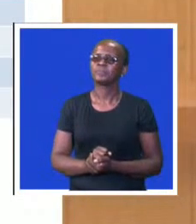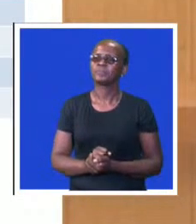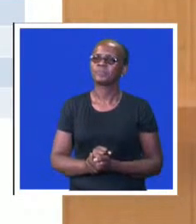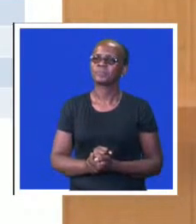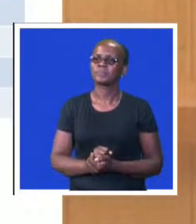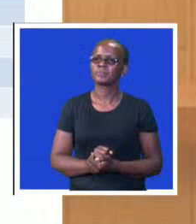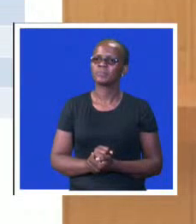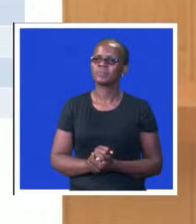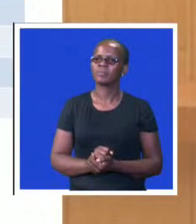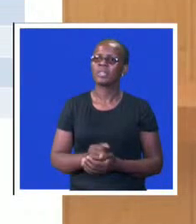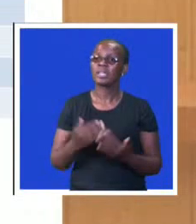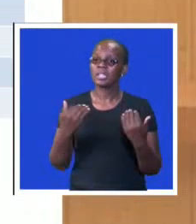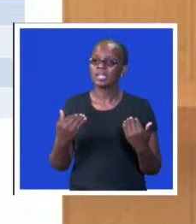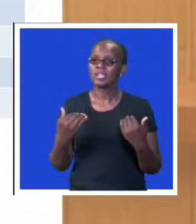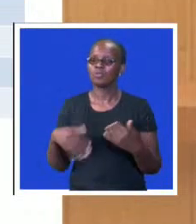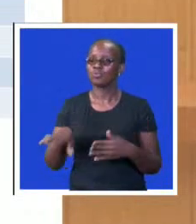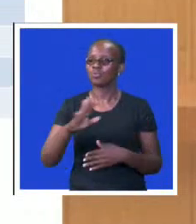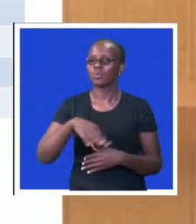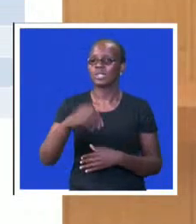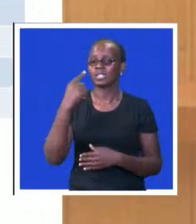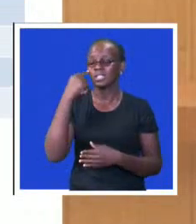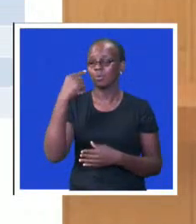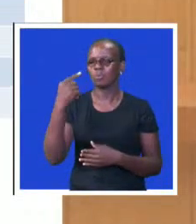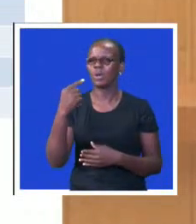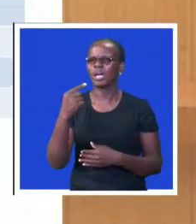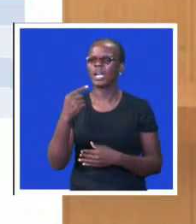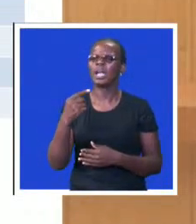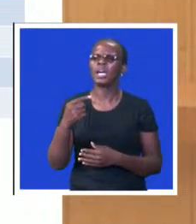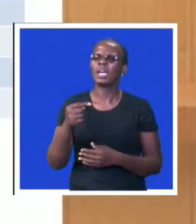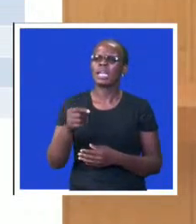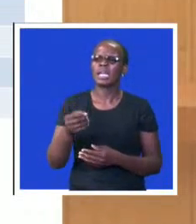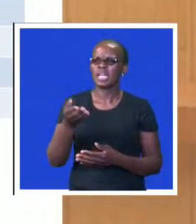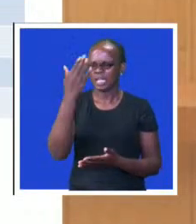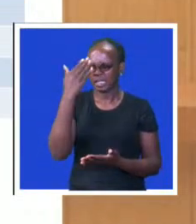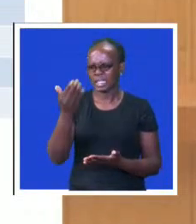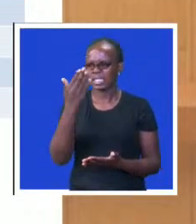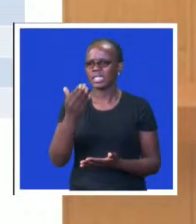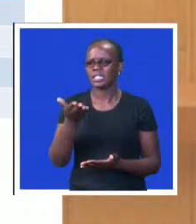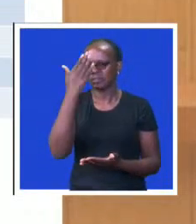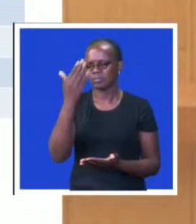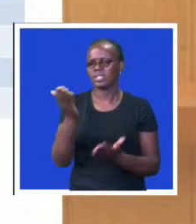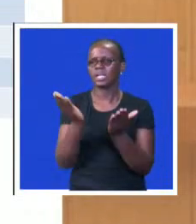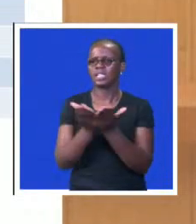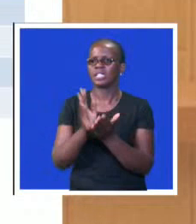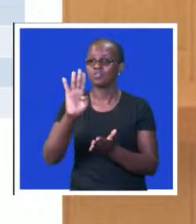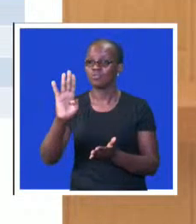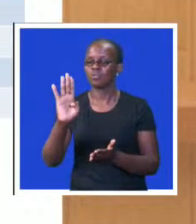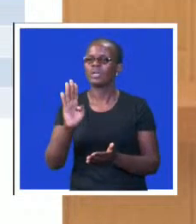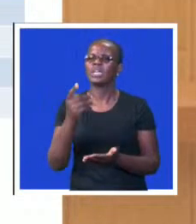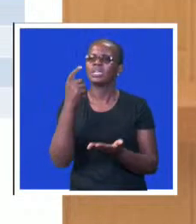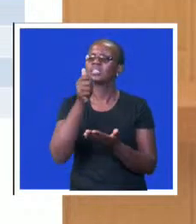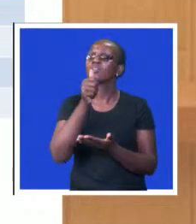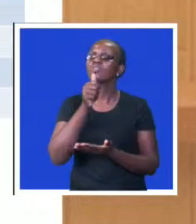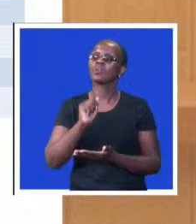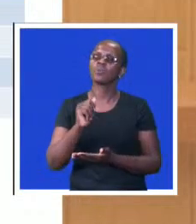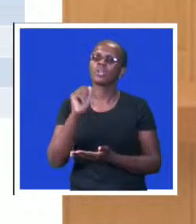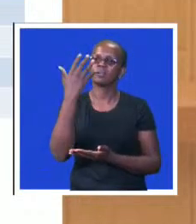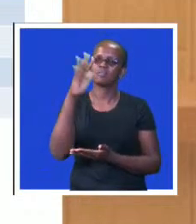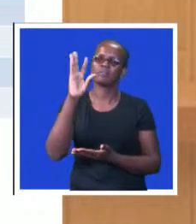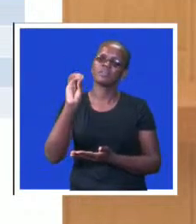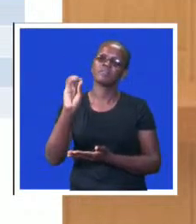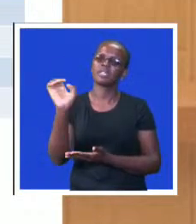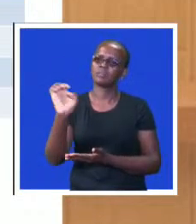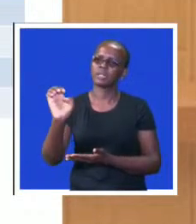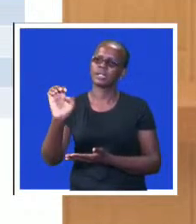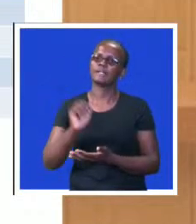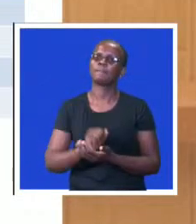look at the lesson that we did in grade 4, which is buying and selling with up to 50 and malangeni. We remember that